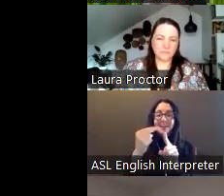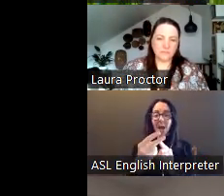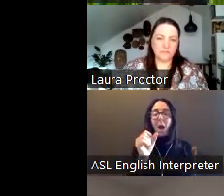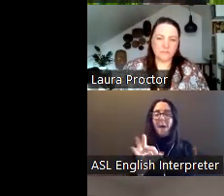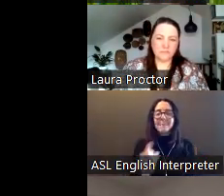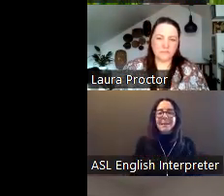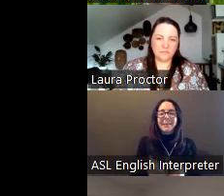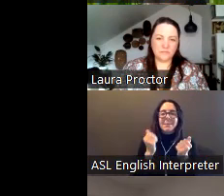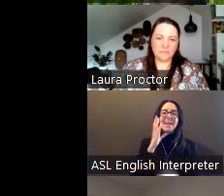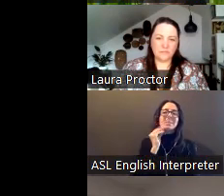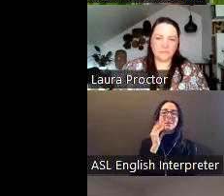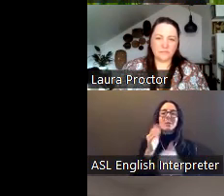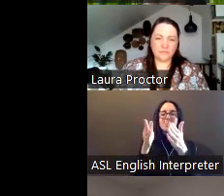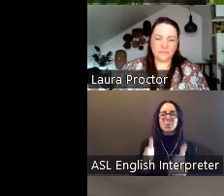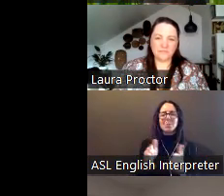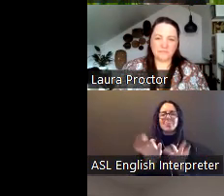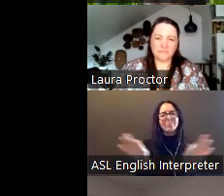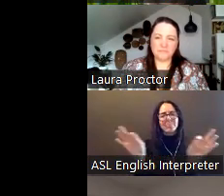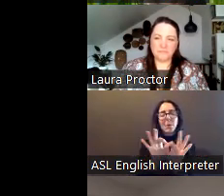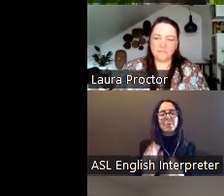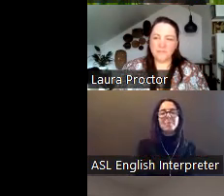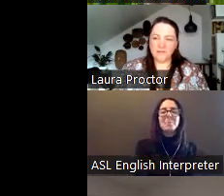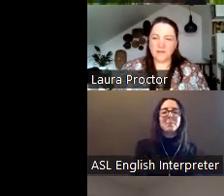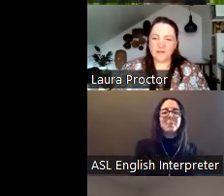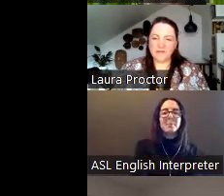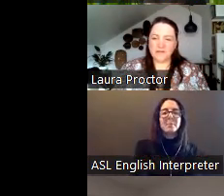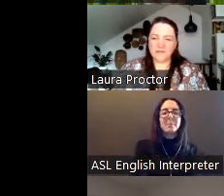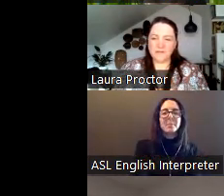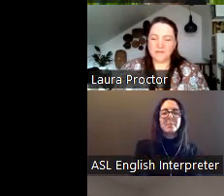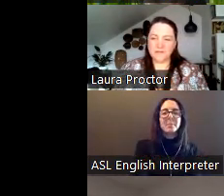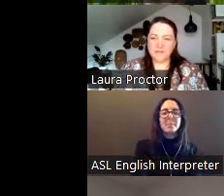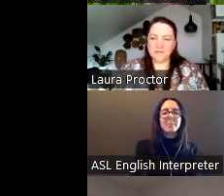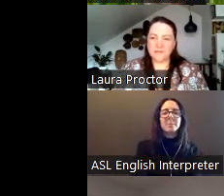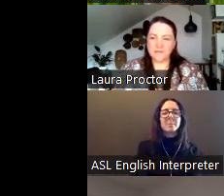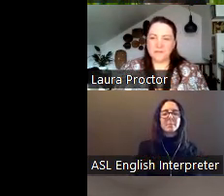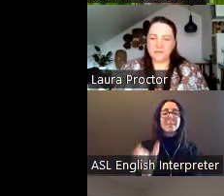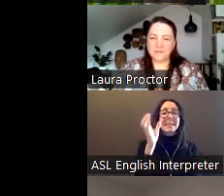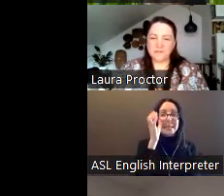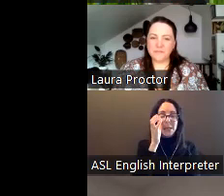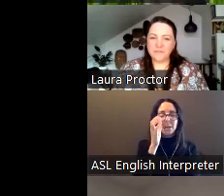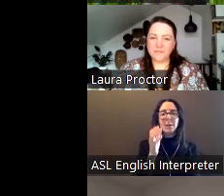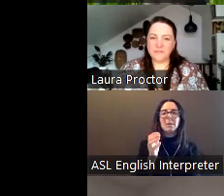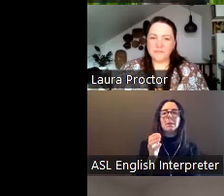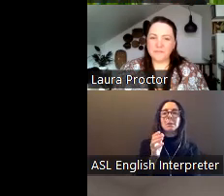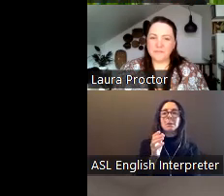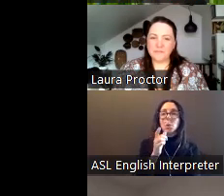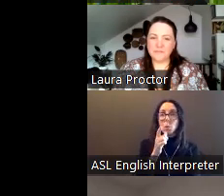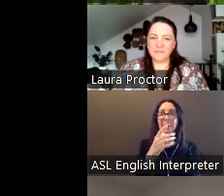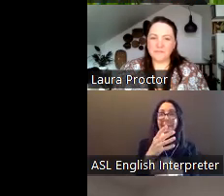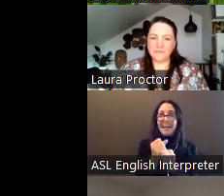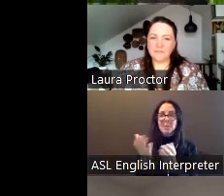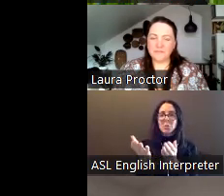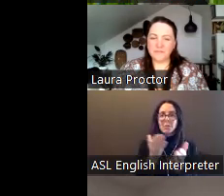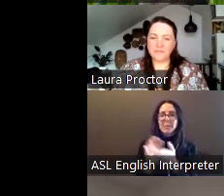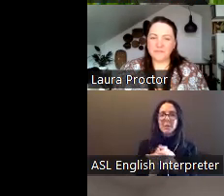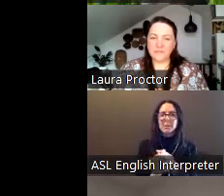experience person. So important to hear from the the individuals being served what